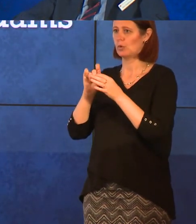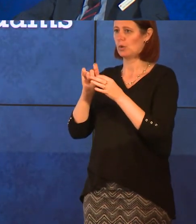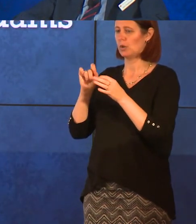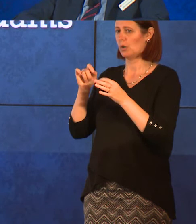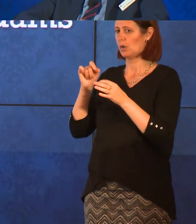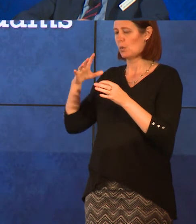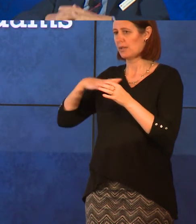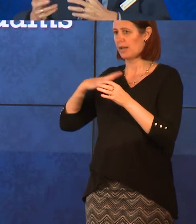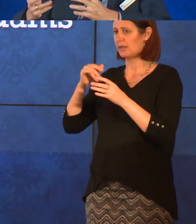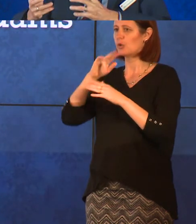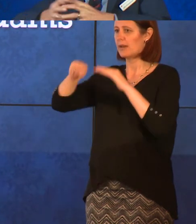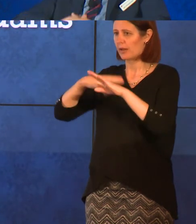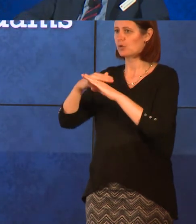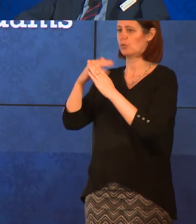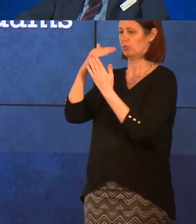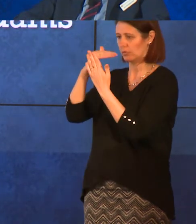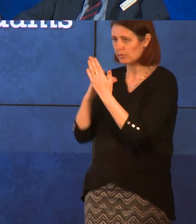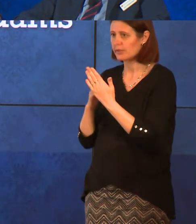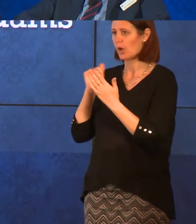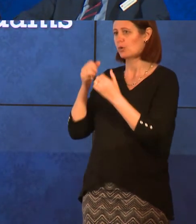international obligations. So it's a strong advocacy tool.